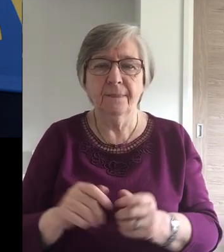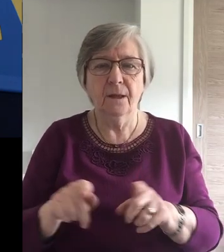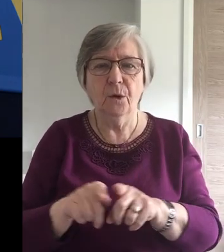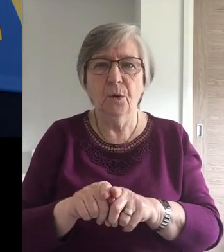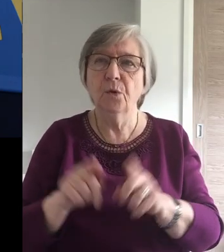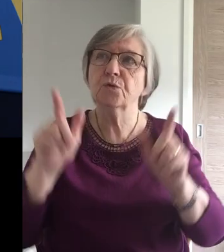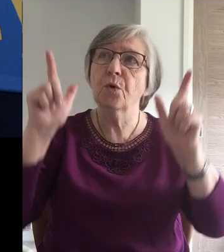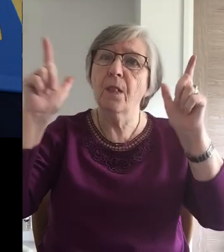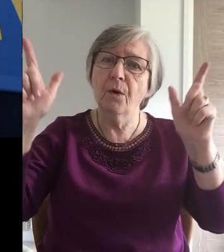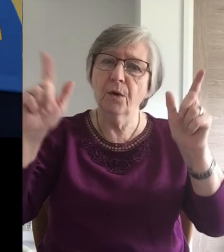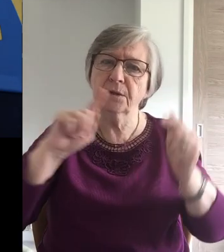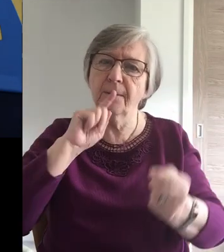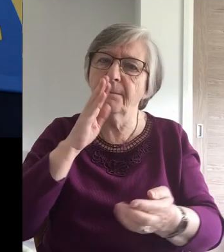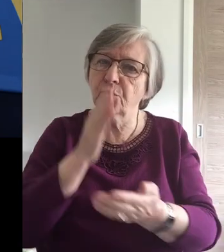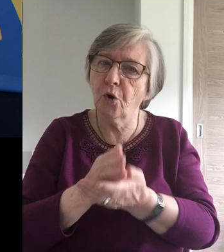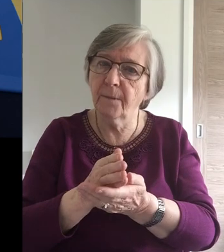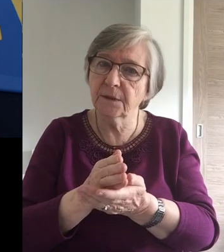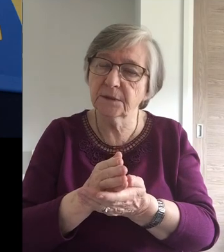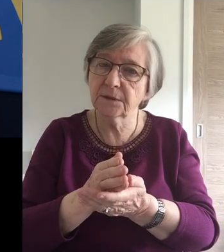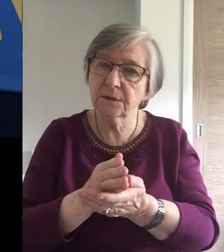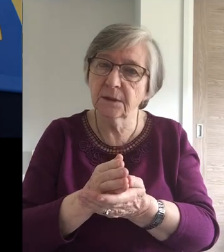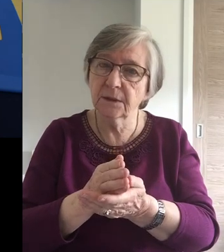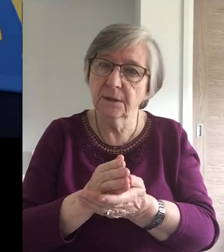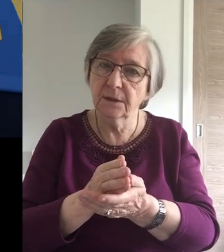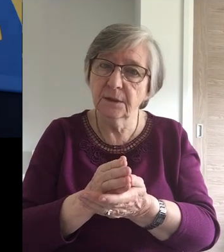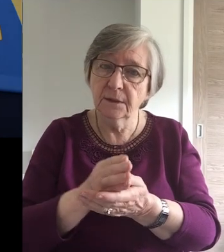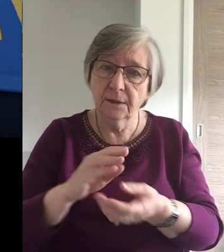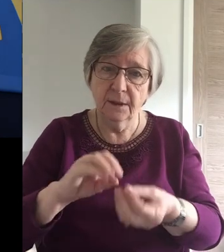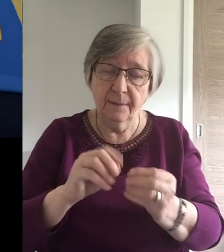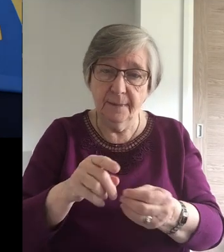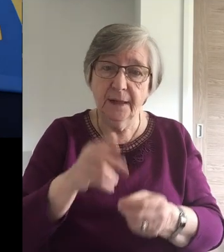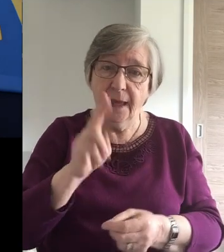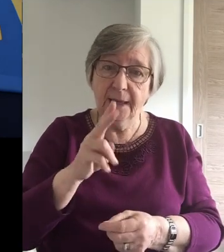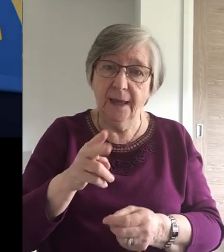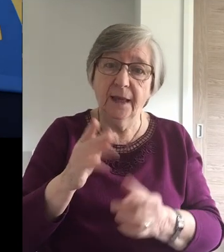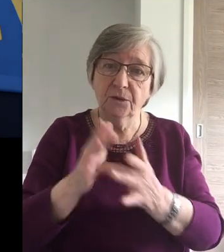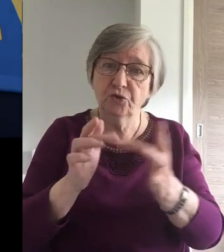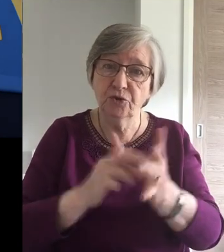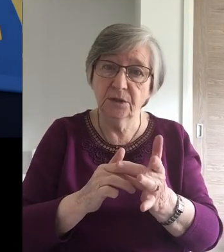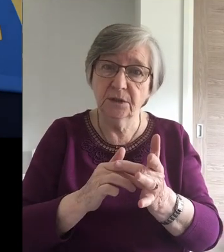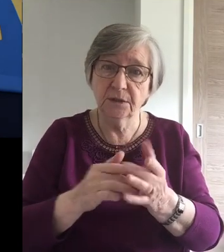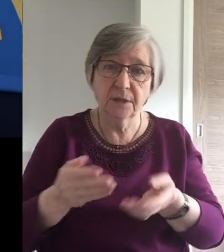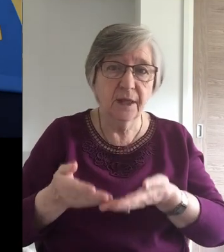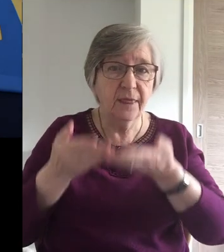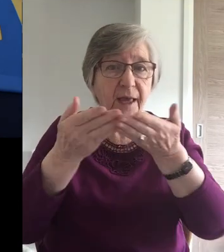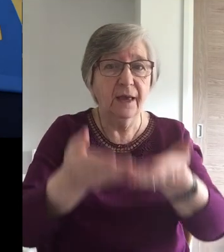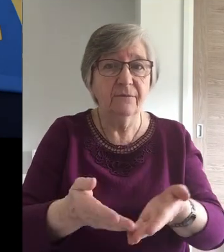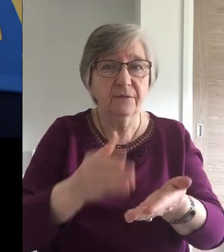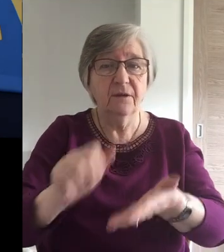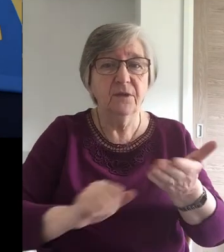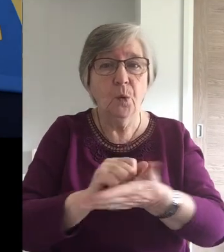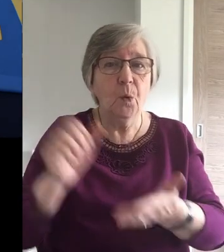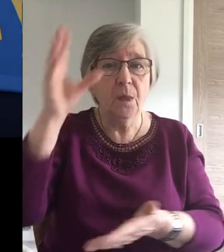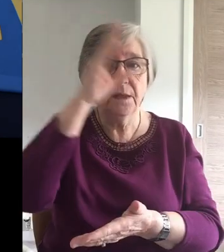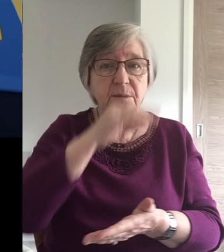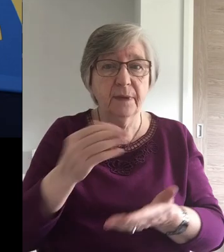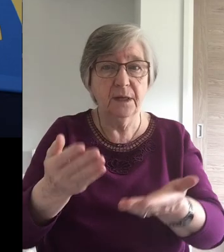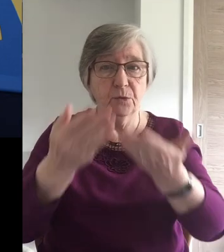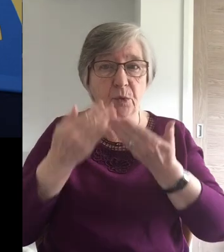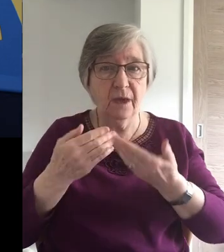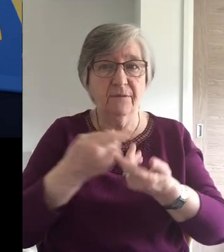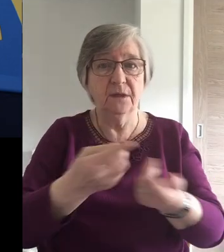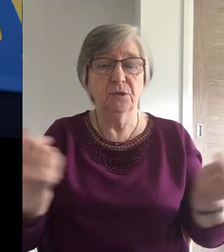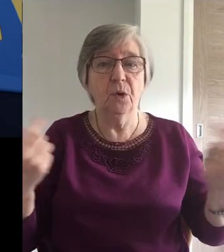And also, Lord, there was the promises made and made again by Jesus of the gift of your Holy Spirit to be given to